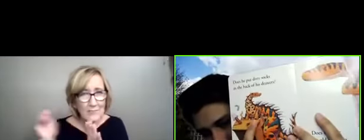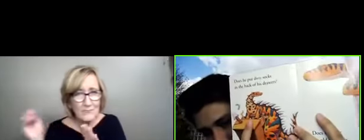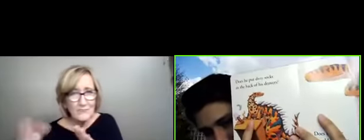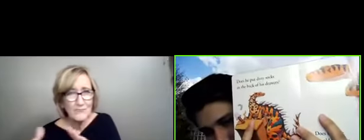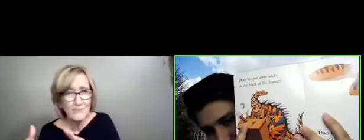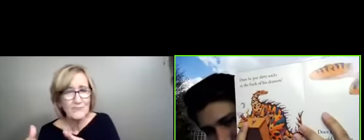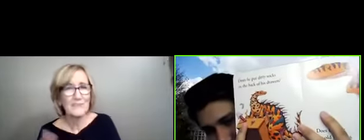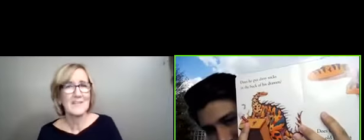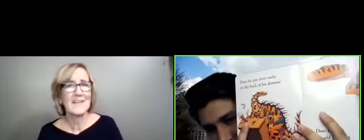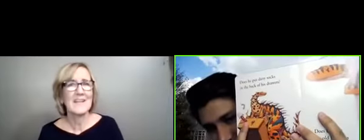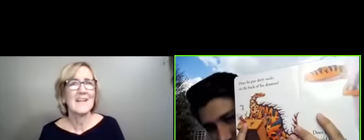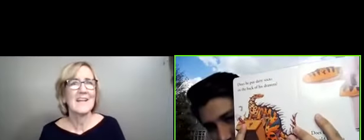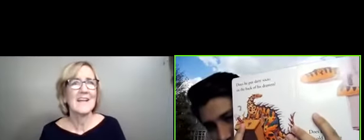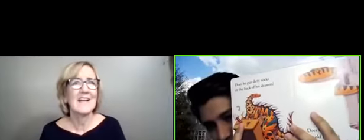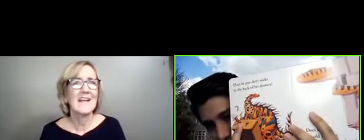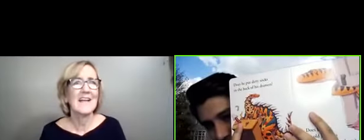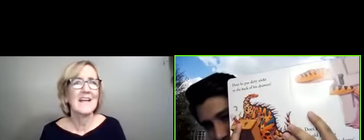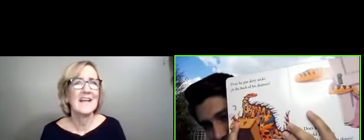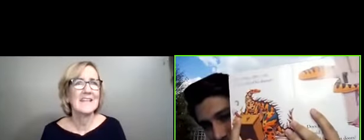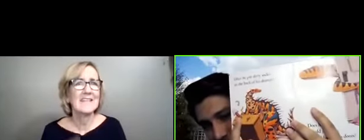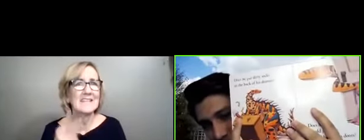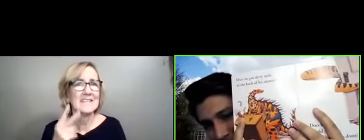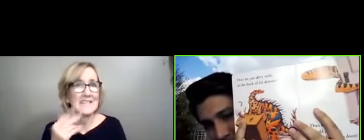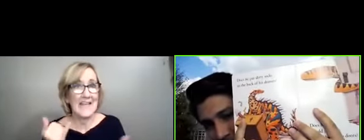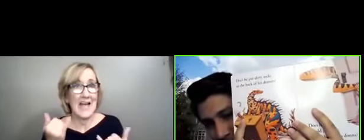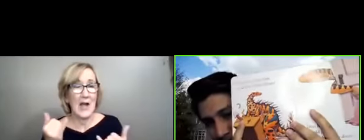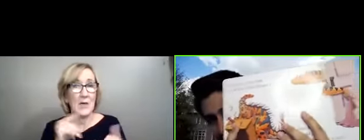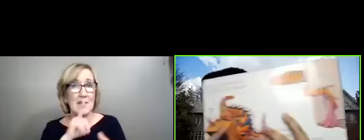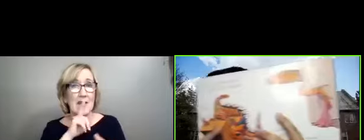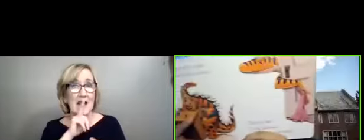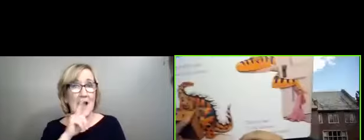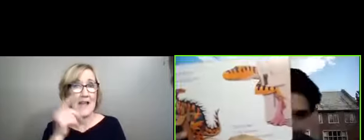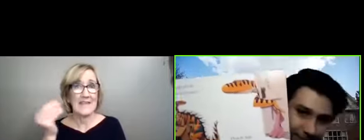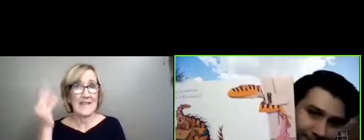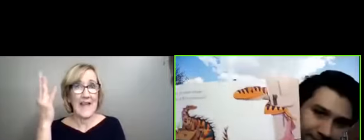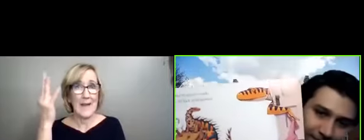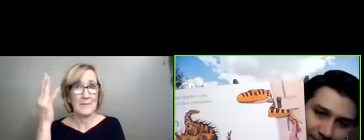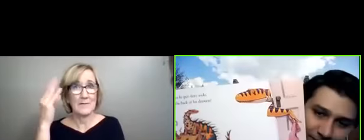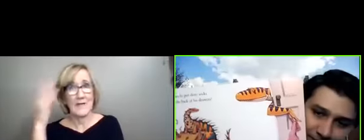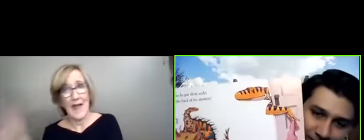putting them all in the drawers. Almost knocking the lamp over here, causing more of a mess by cleaning up.